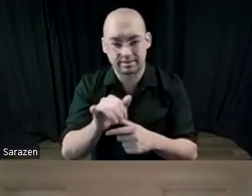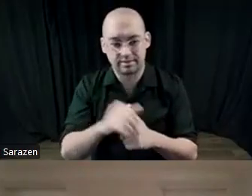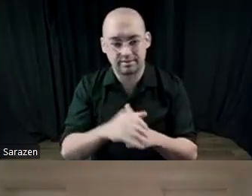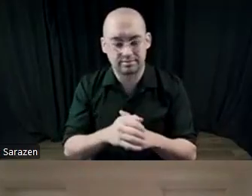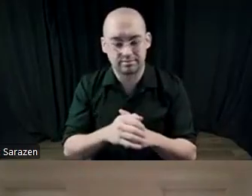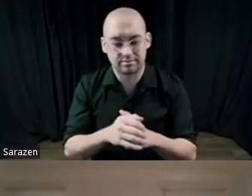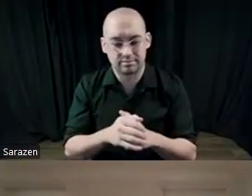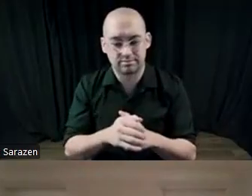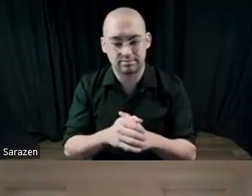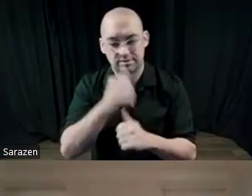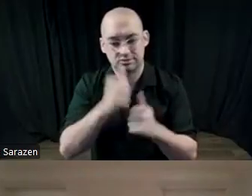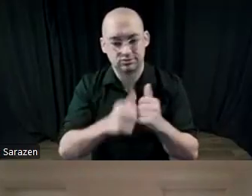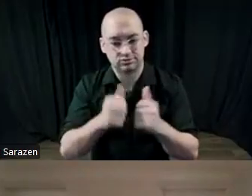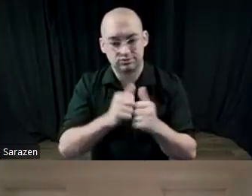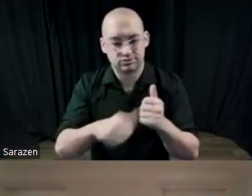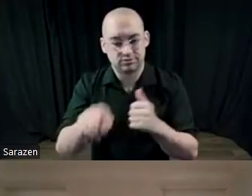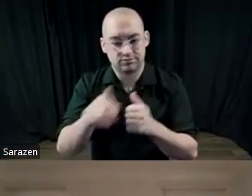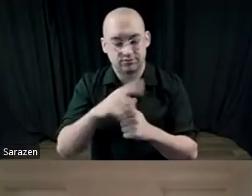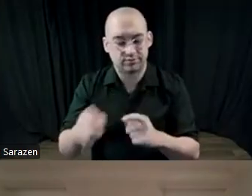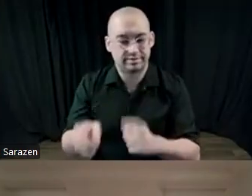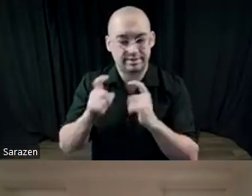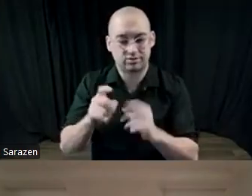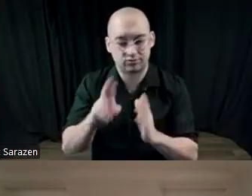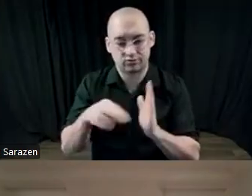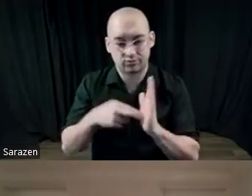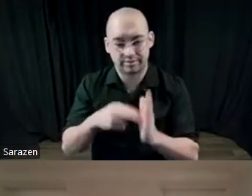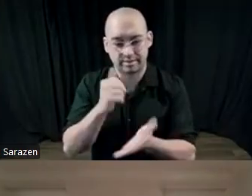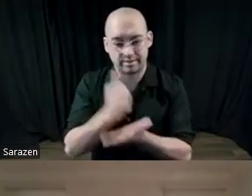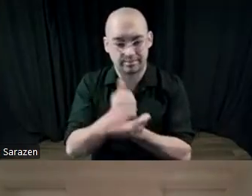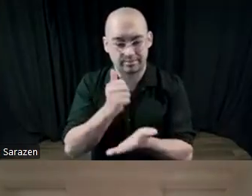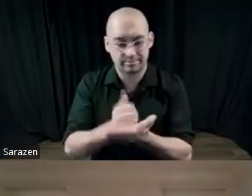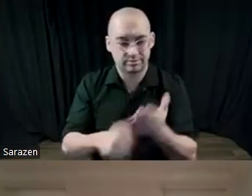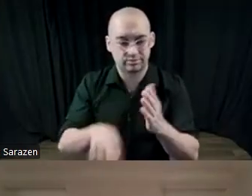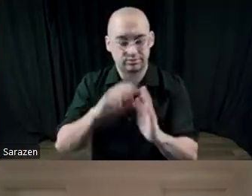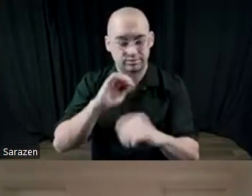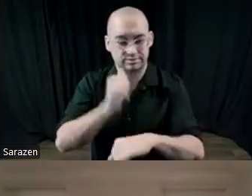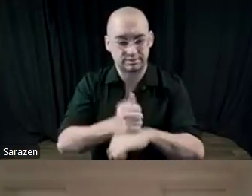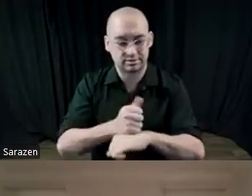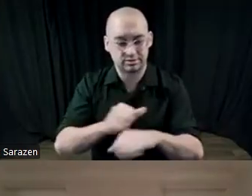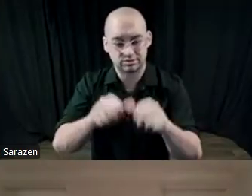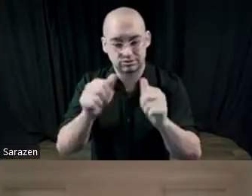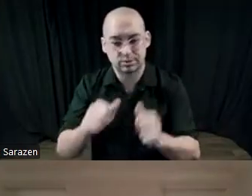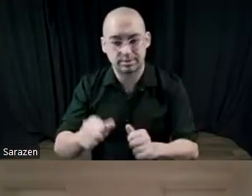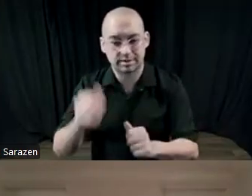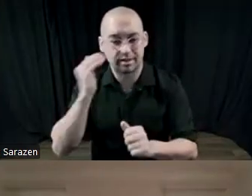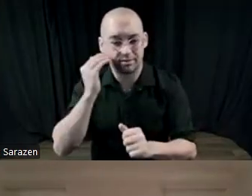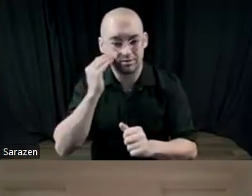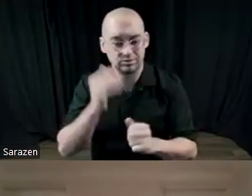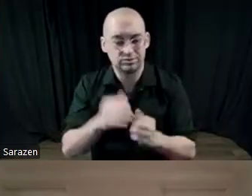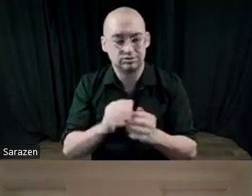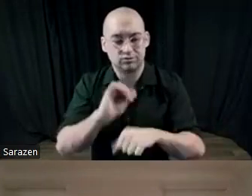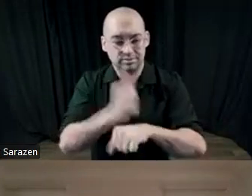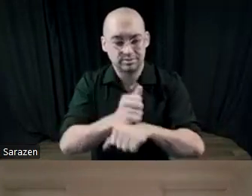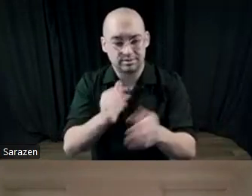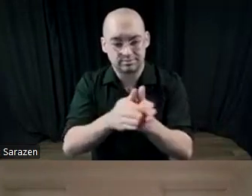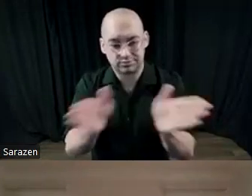in helping to present and sharing your knowledge and helping us craft recommendations that represent this breadth of experience,